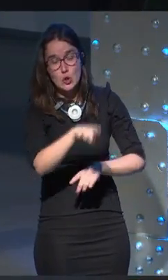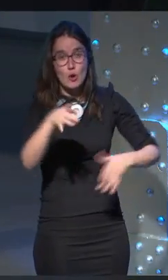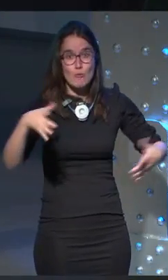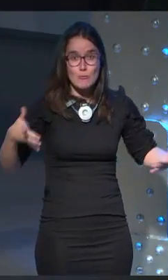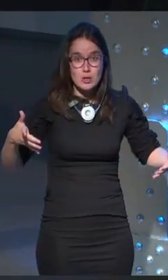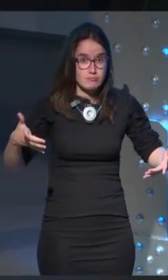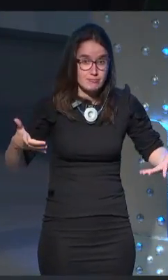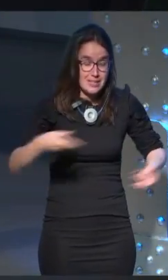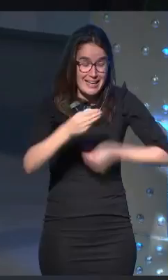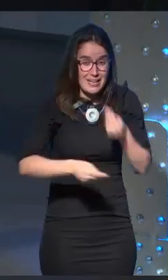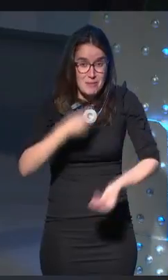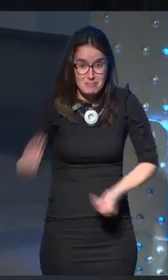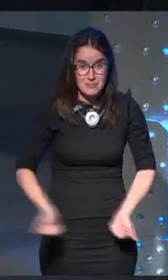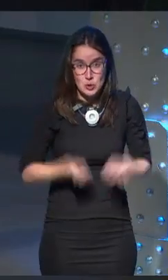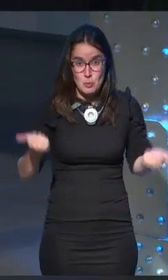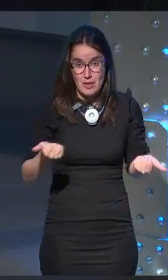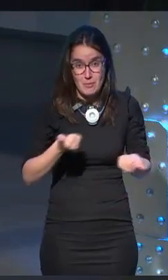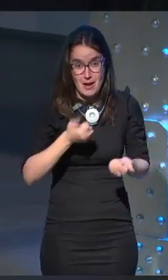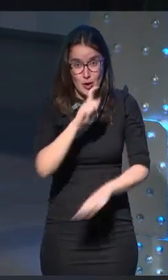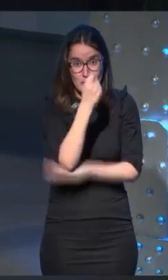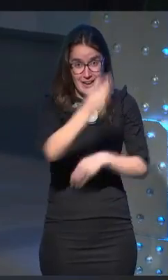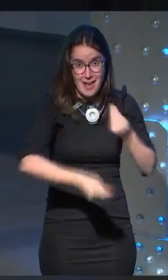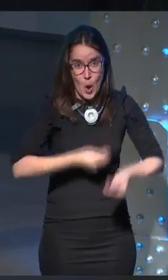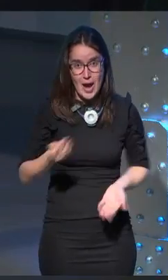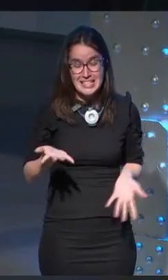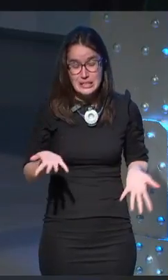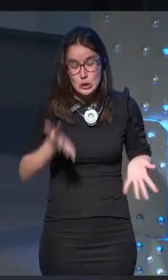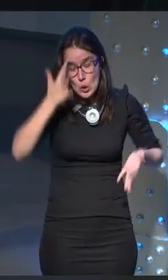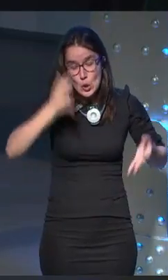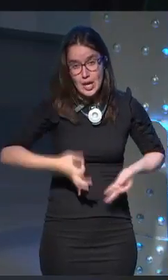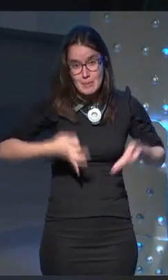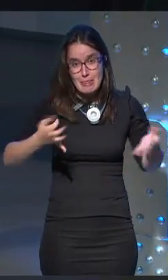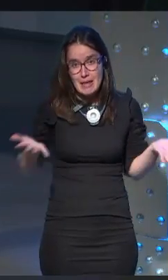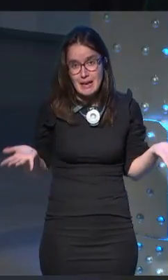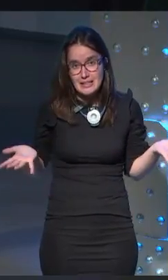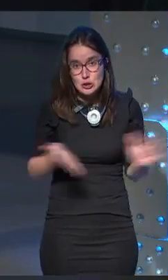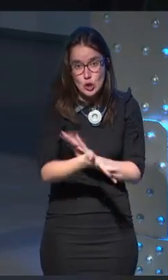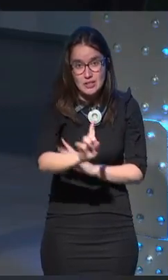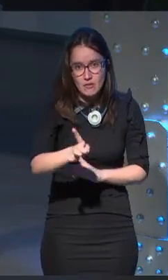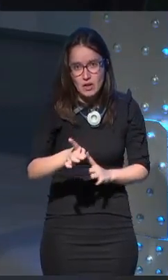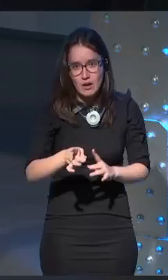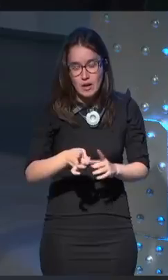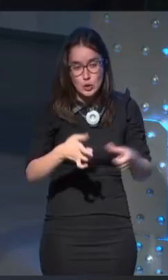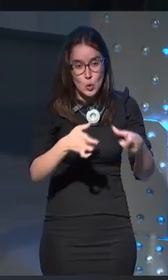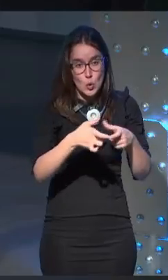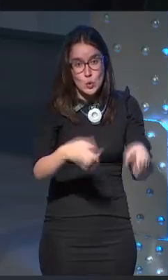it. That doesn't involve cutting off the credit card. It's really the only thing you can do.